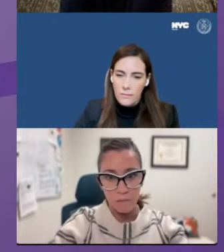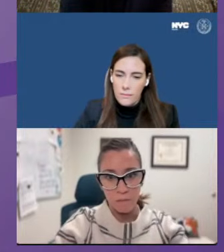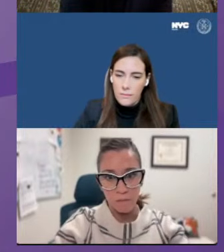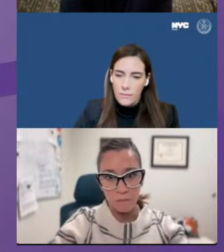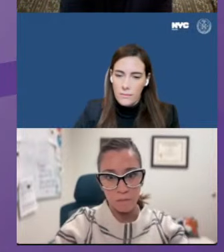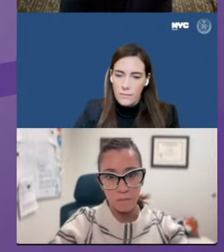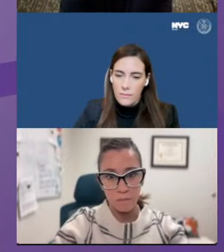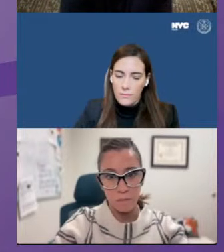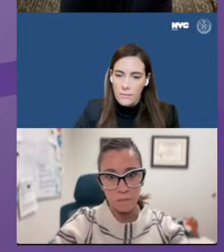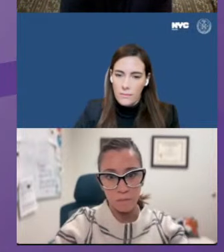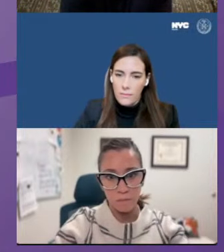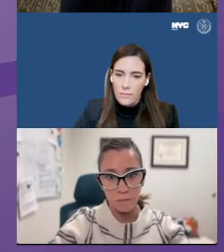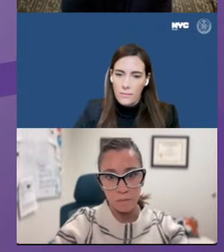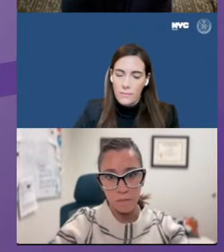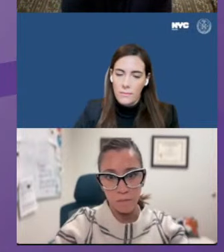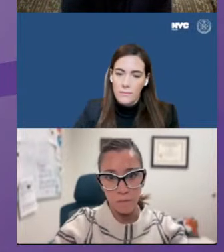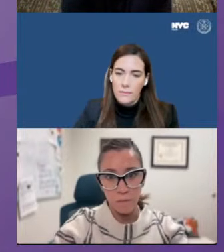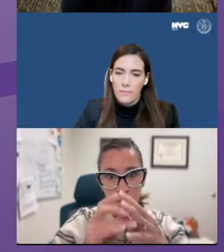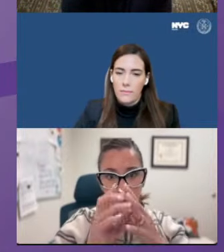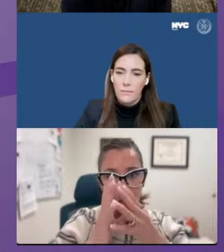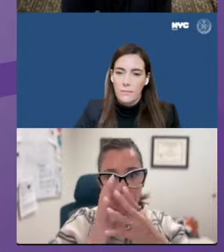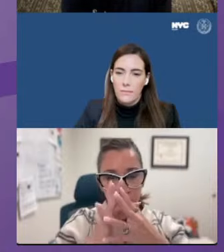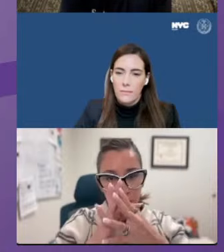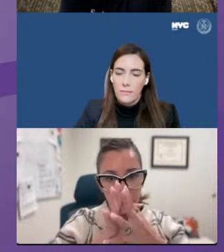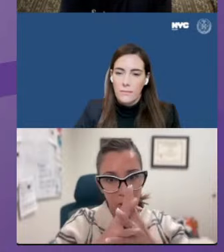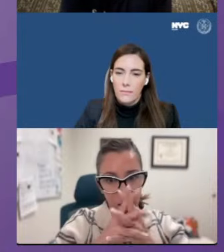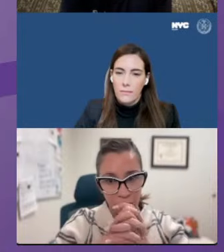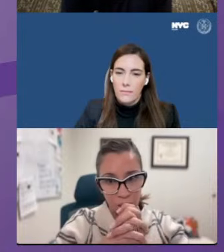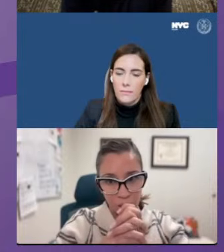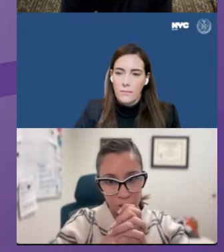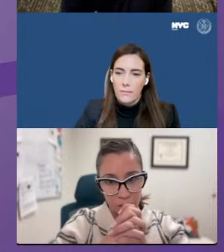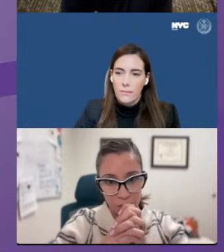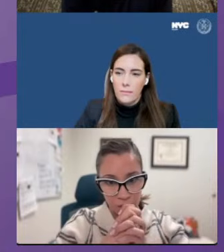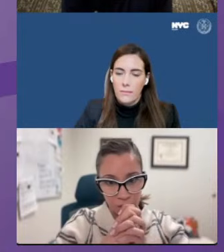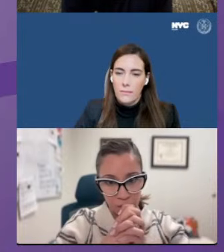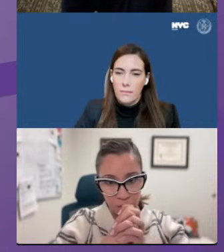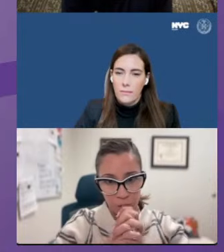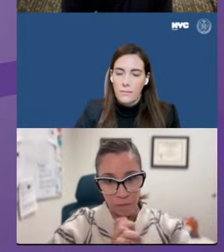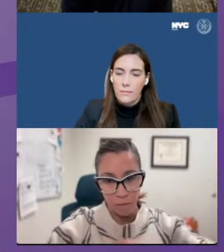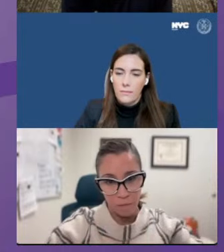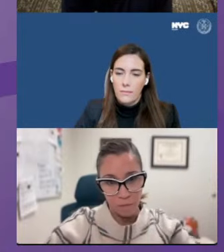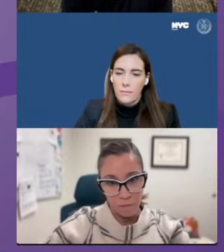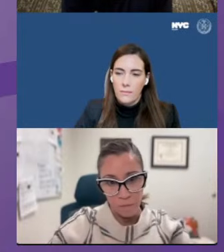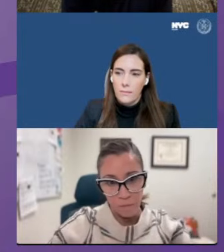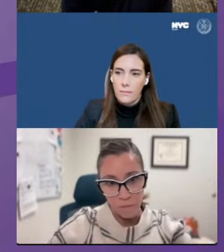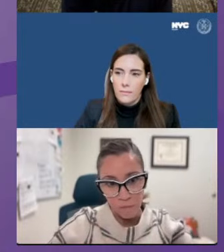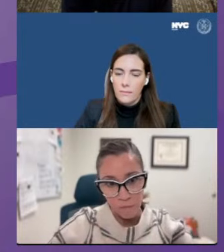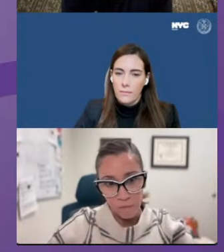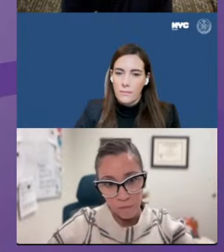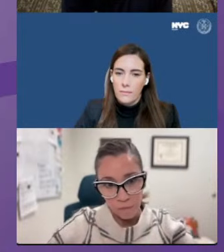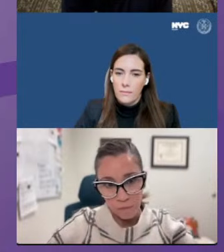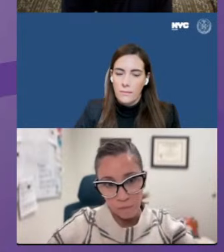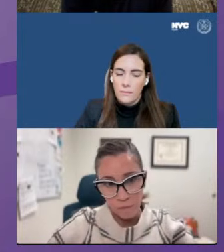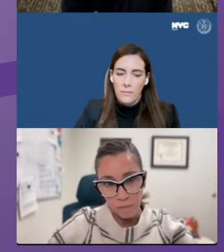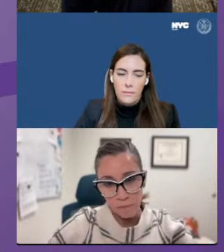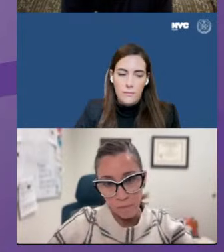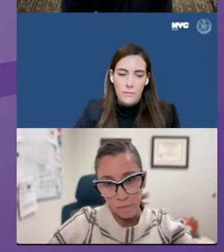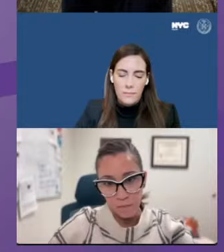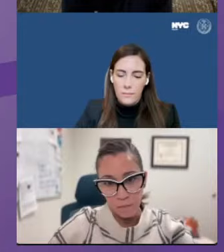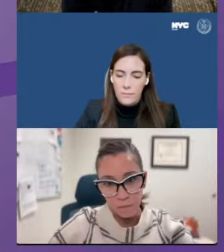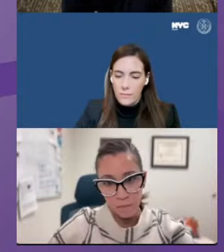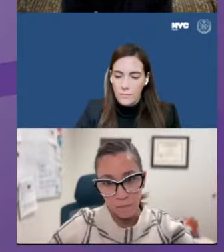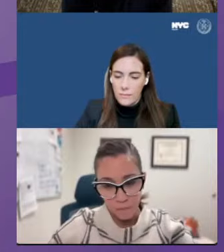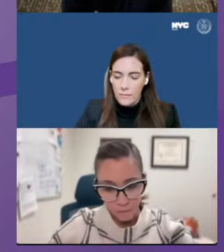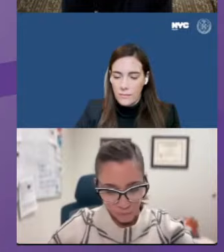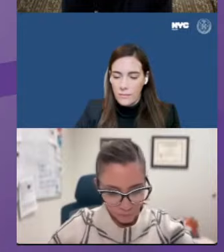long COVID. I feel like we spent a lot of time on viral persistence, and I think that was great. Were there other mechanisms that we should think about